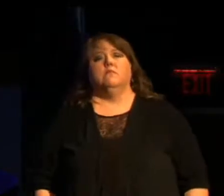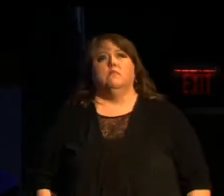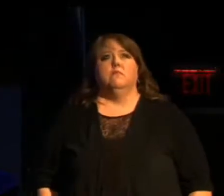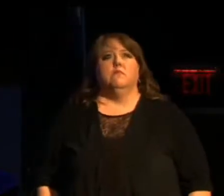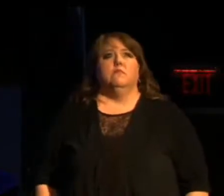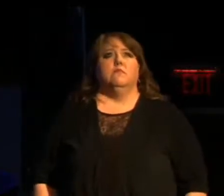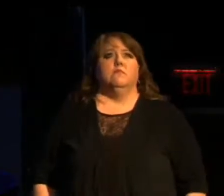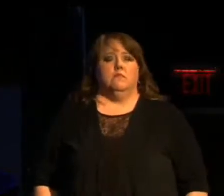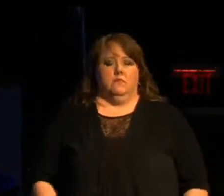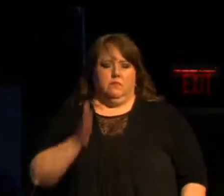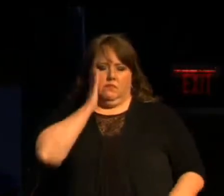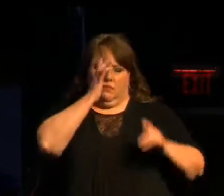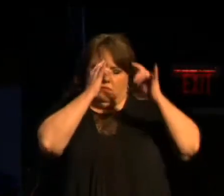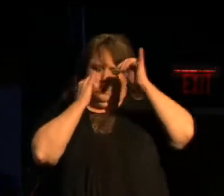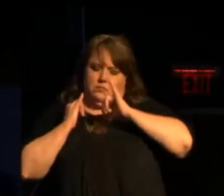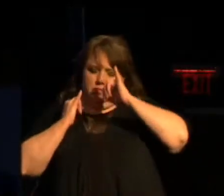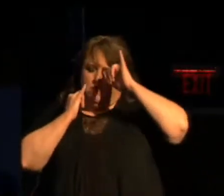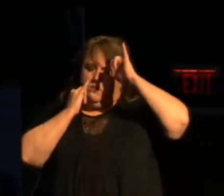So will